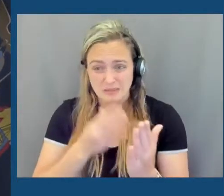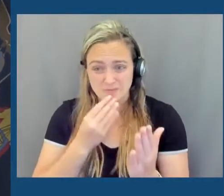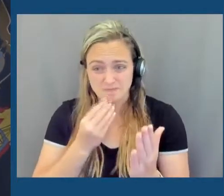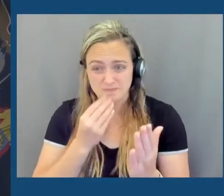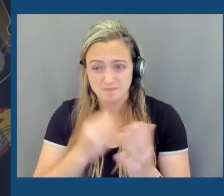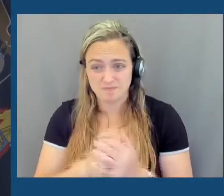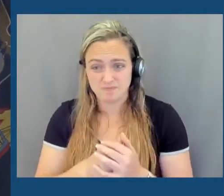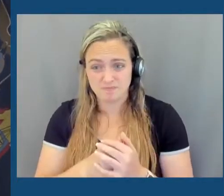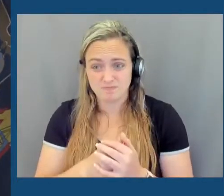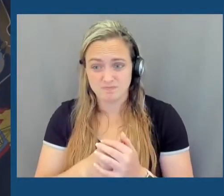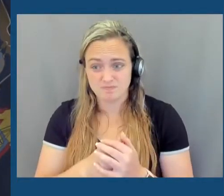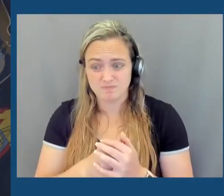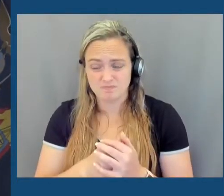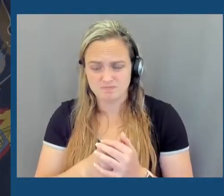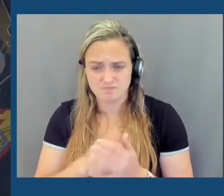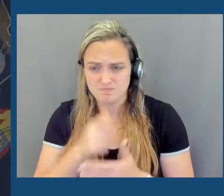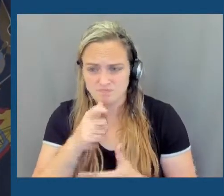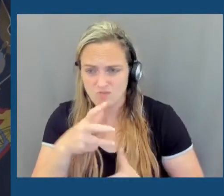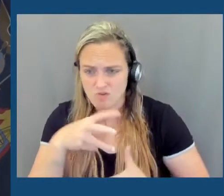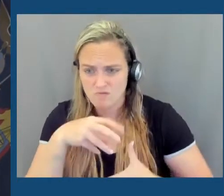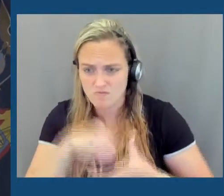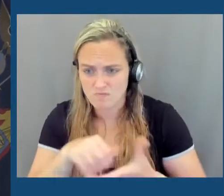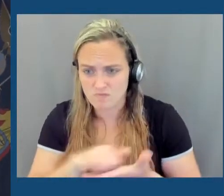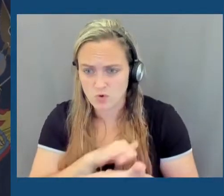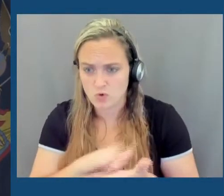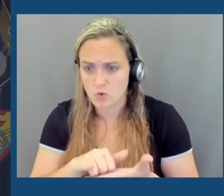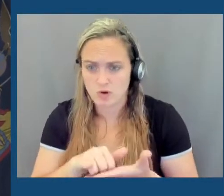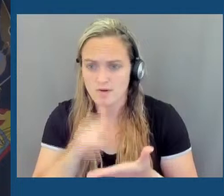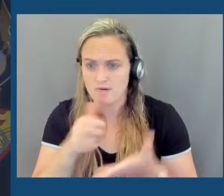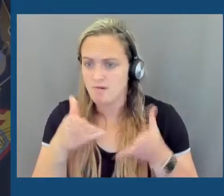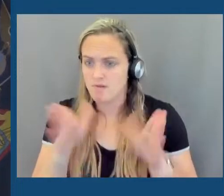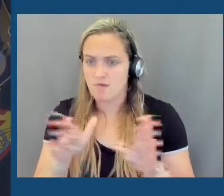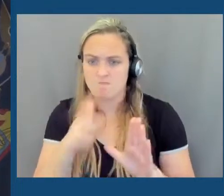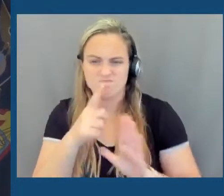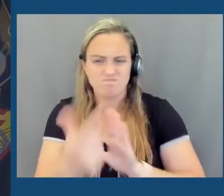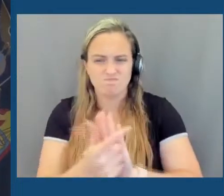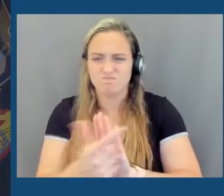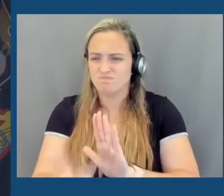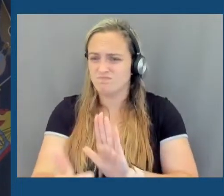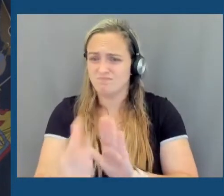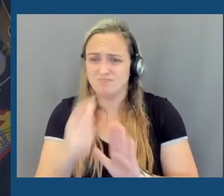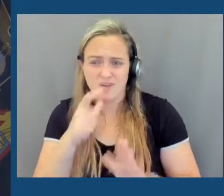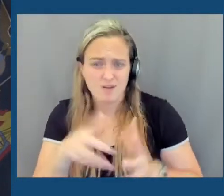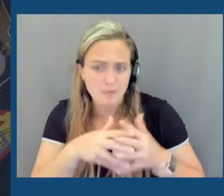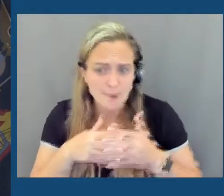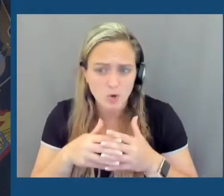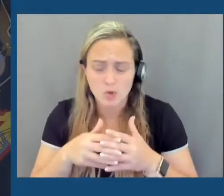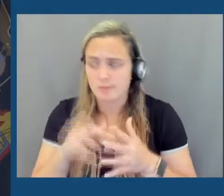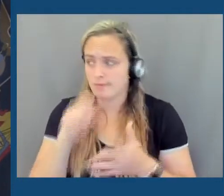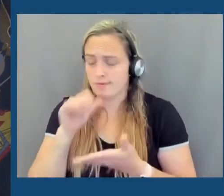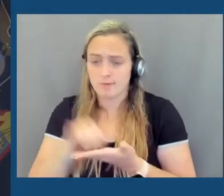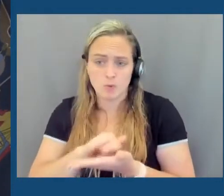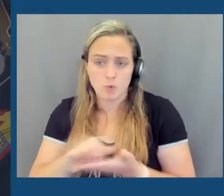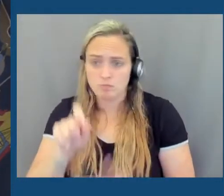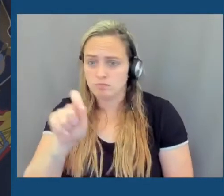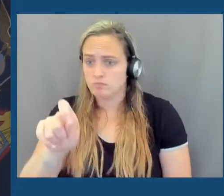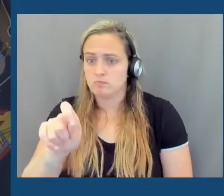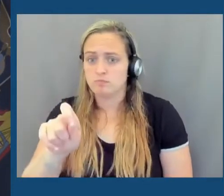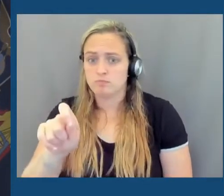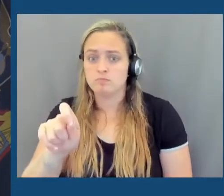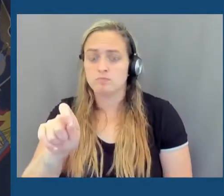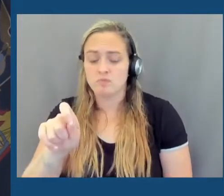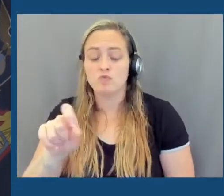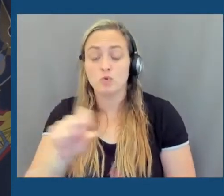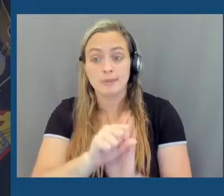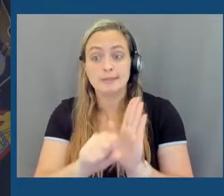have absolutely no place in America, but particularly not in the state of New York. So the State Police Hate Crimes Task Force is